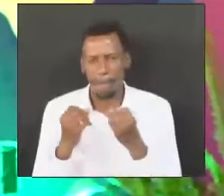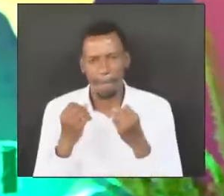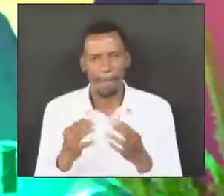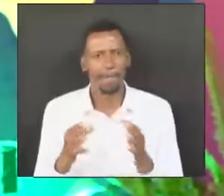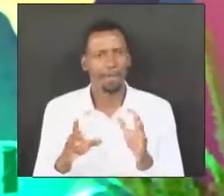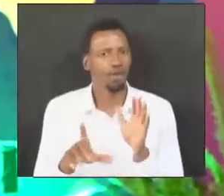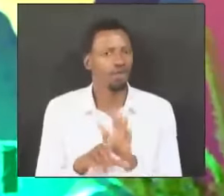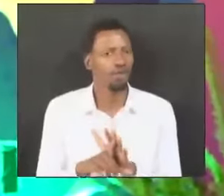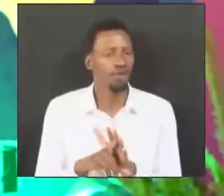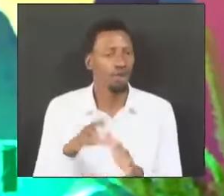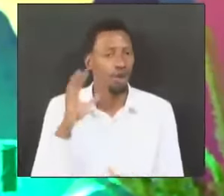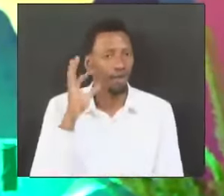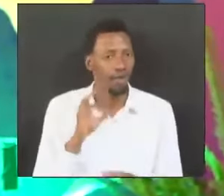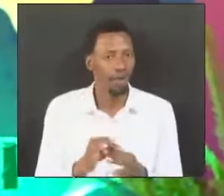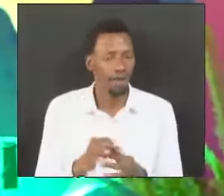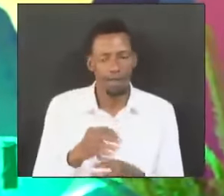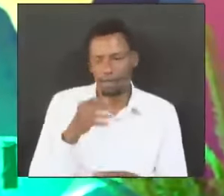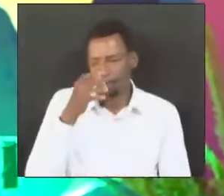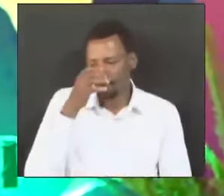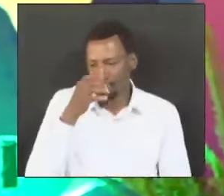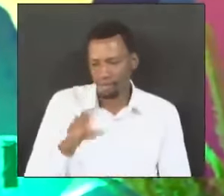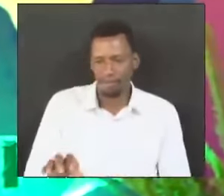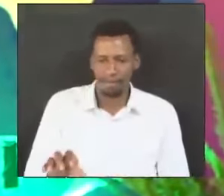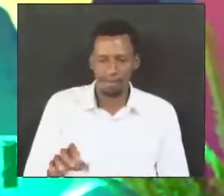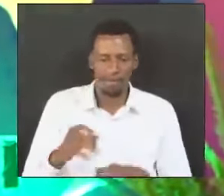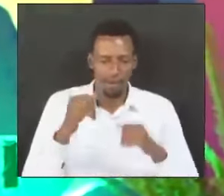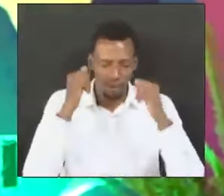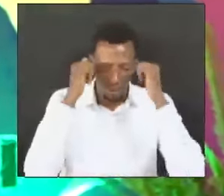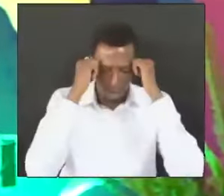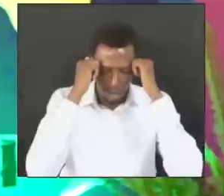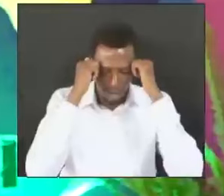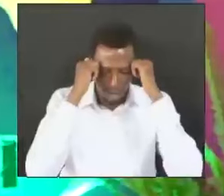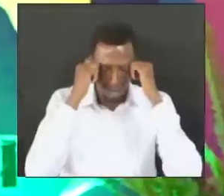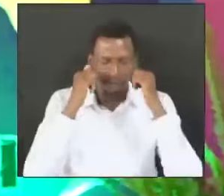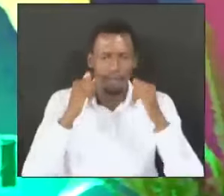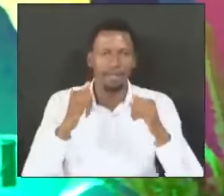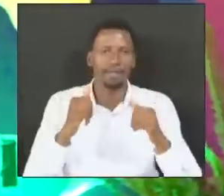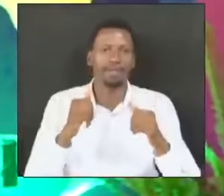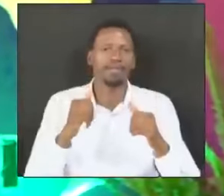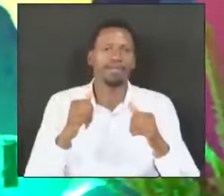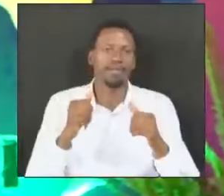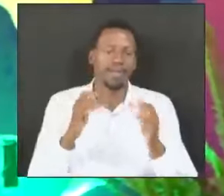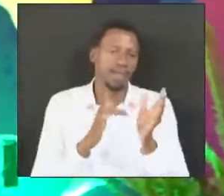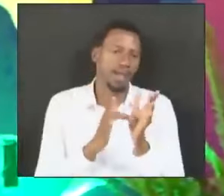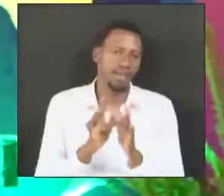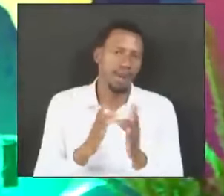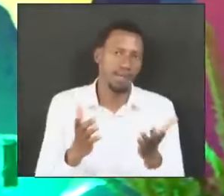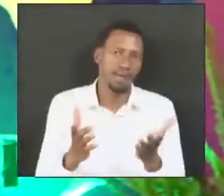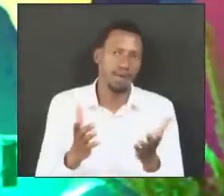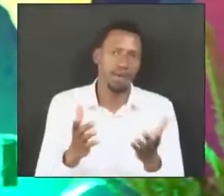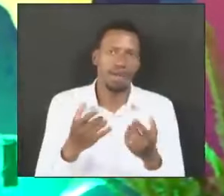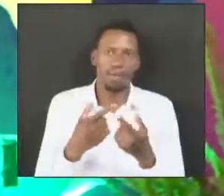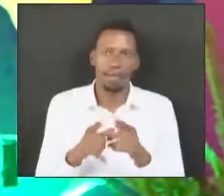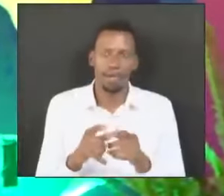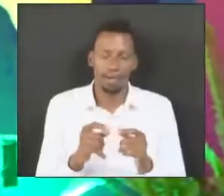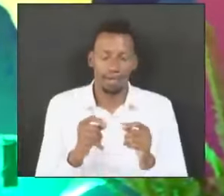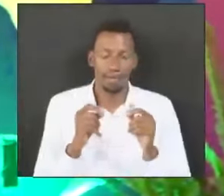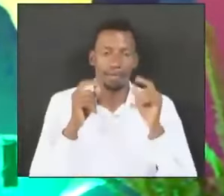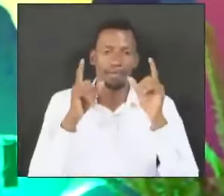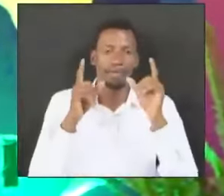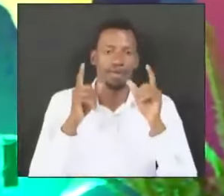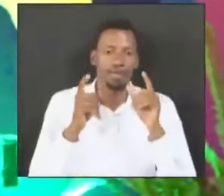study the great treasures of the spirit of prophecy, and yet have not been awakened from our